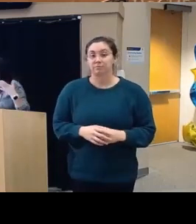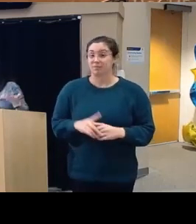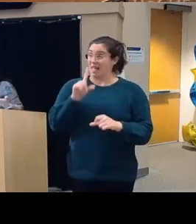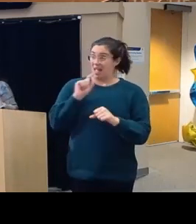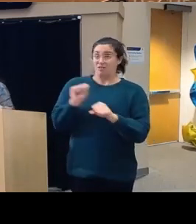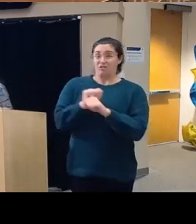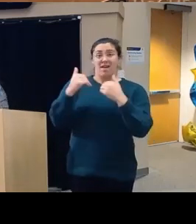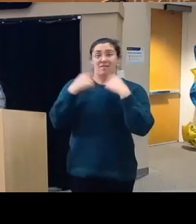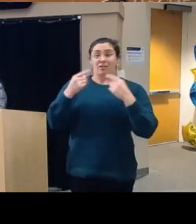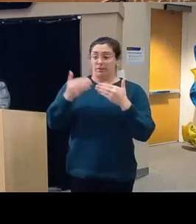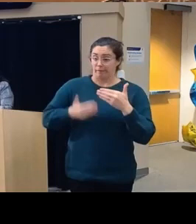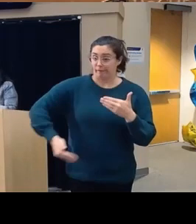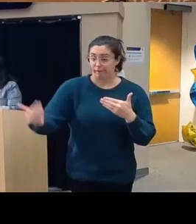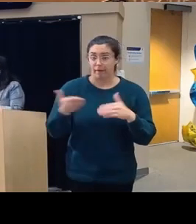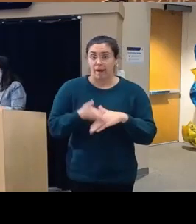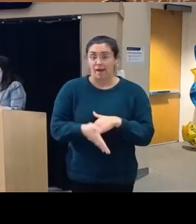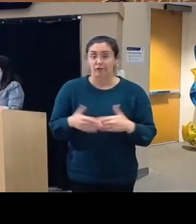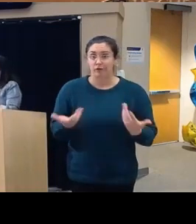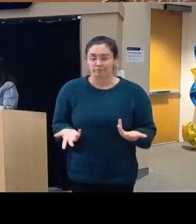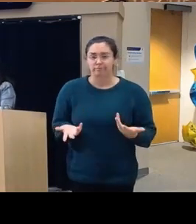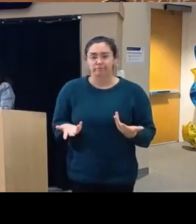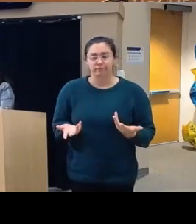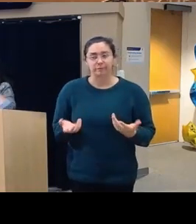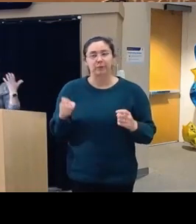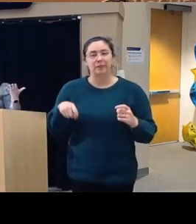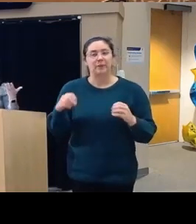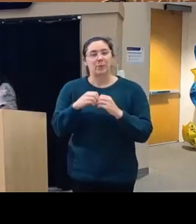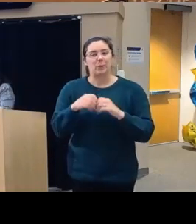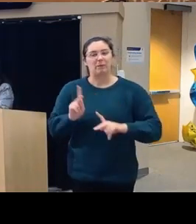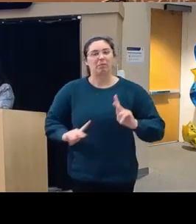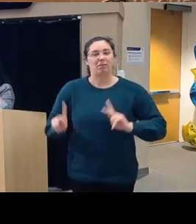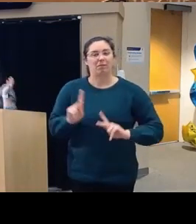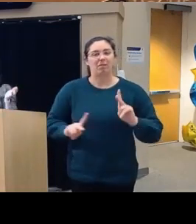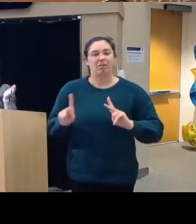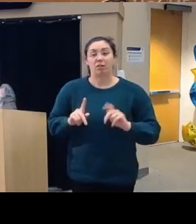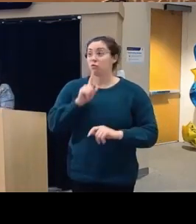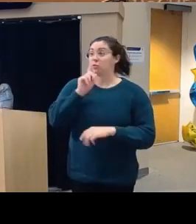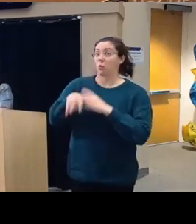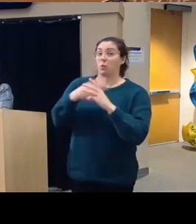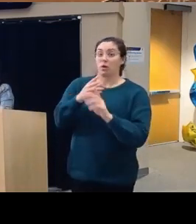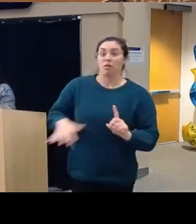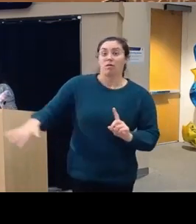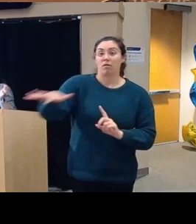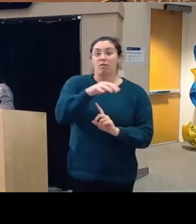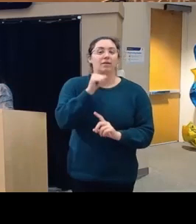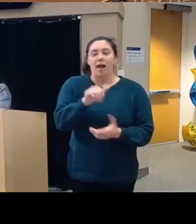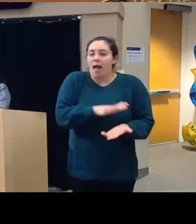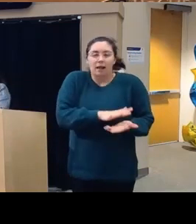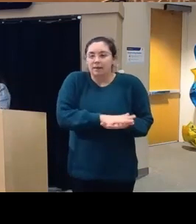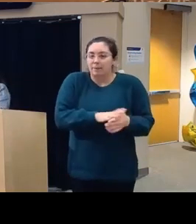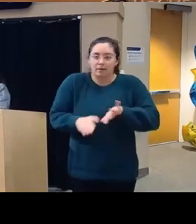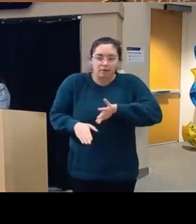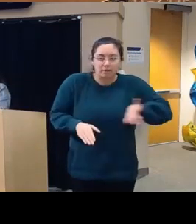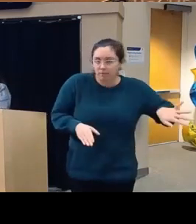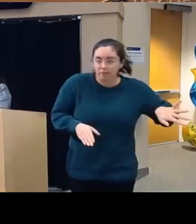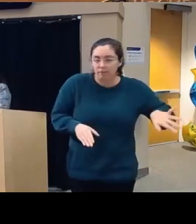something after that, we would need people in real world settings, not academically